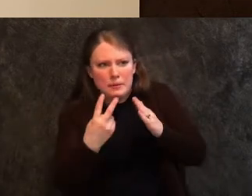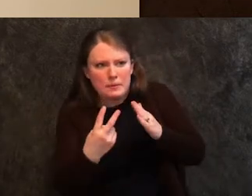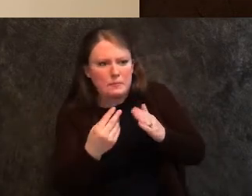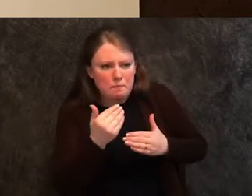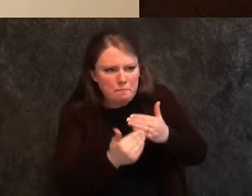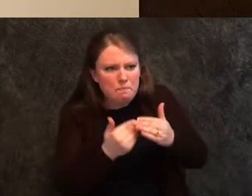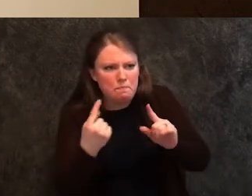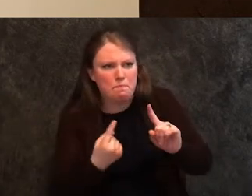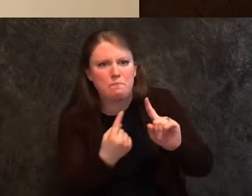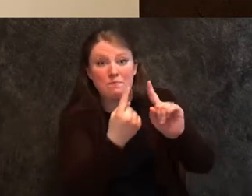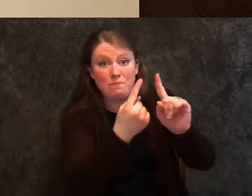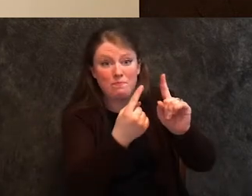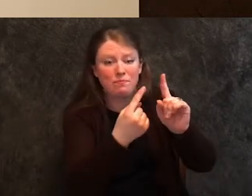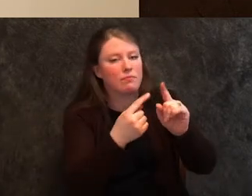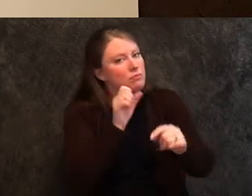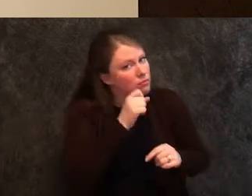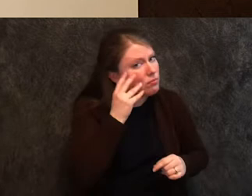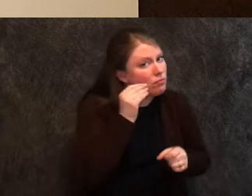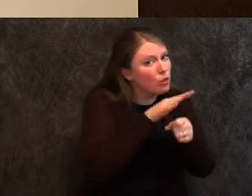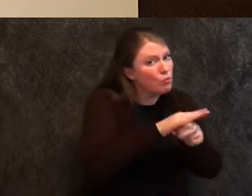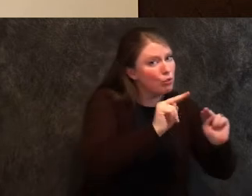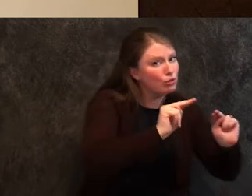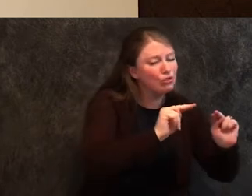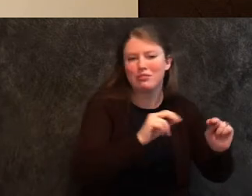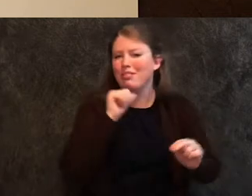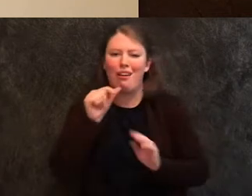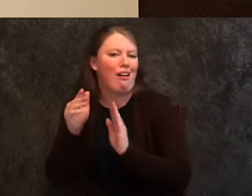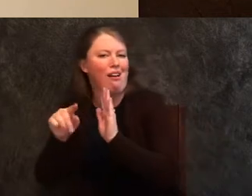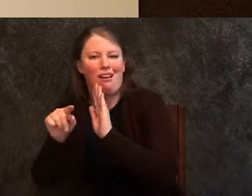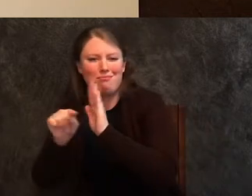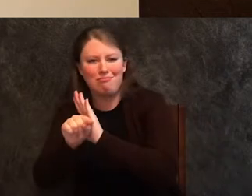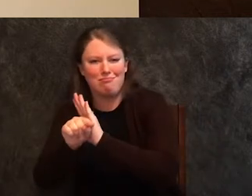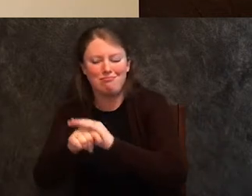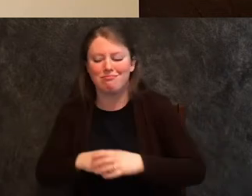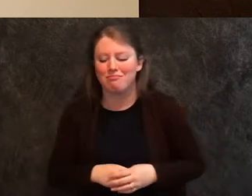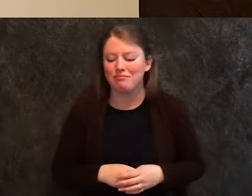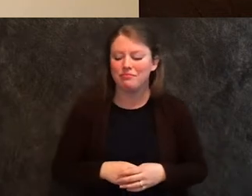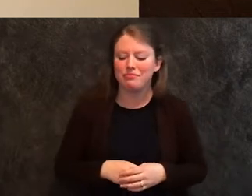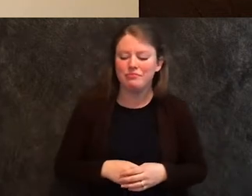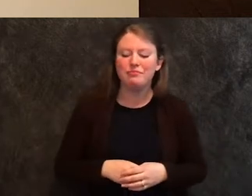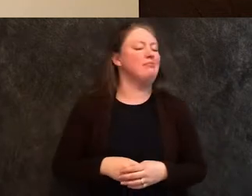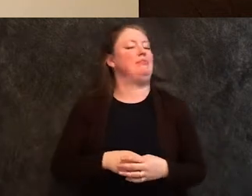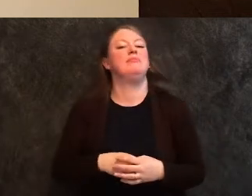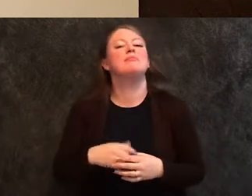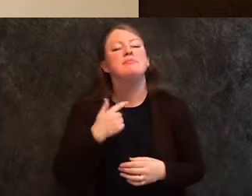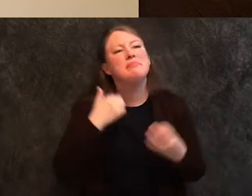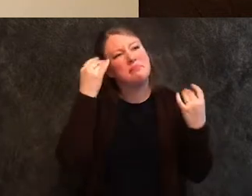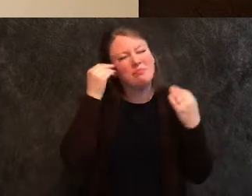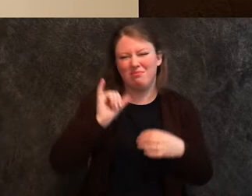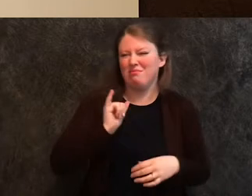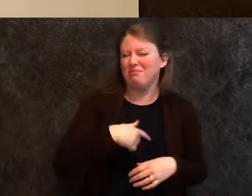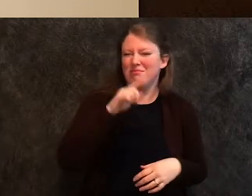of pressure? One of the things that I was really thinking about this week as I was just again praying and saying, Lord, I just love this mnemonic,